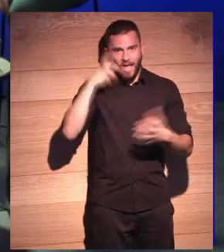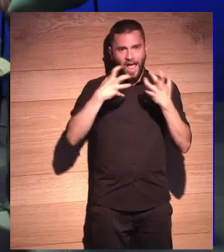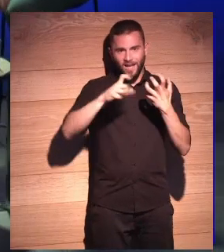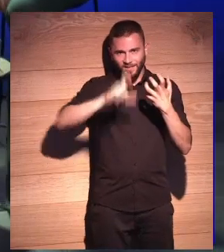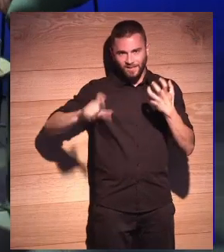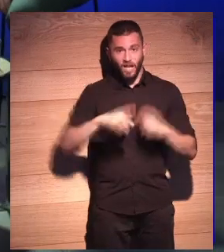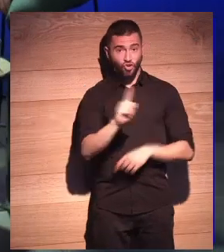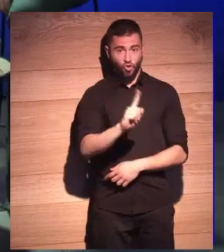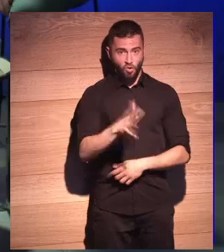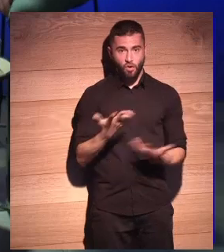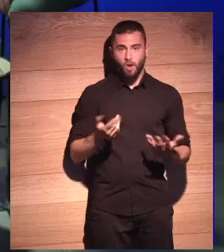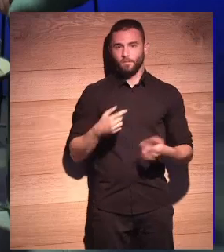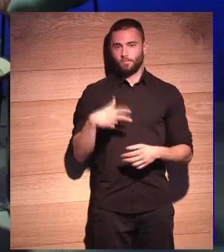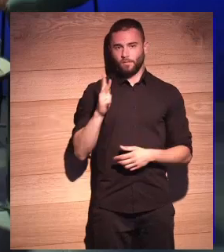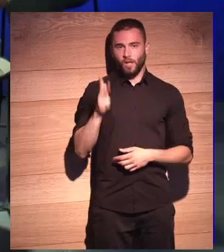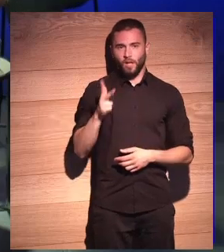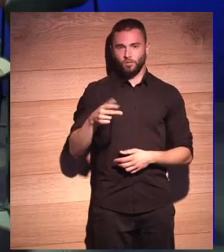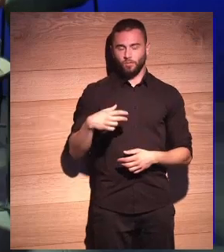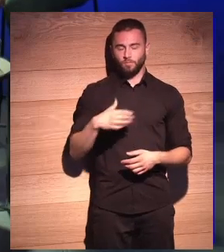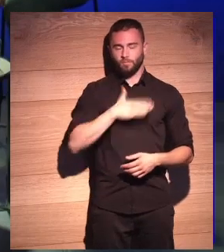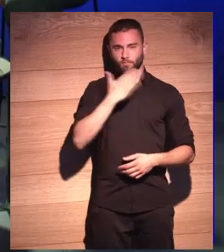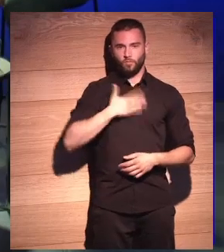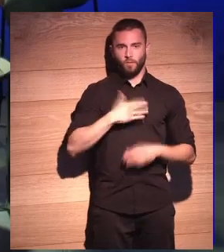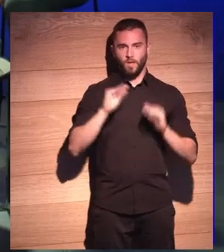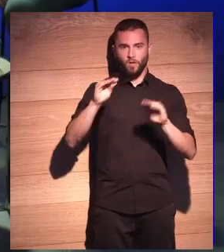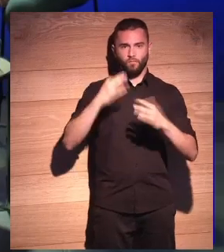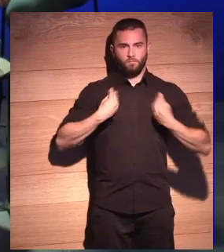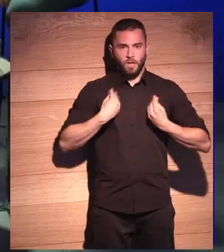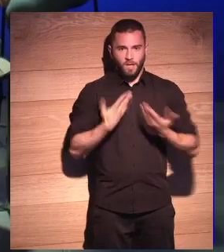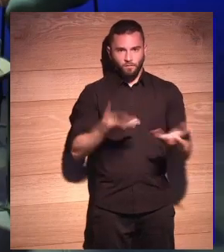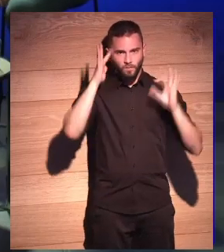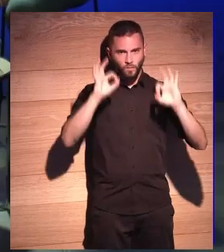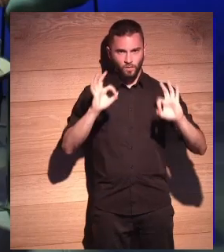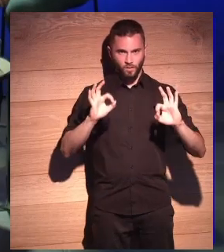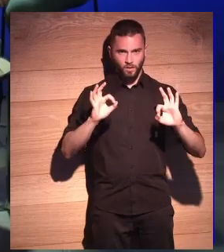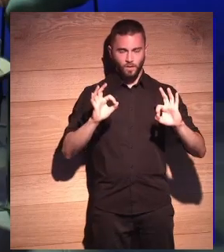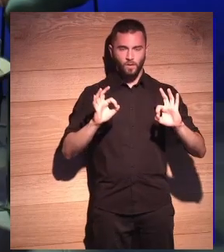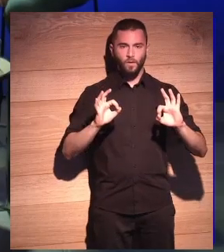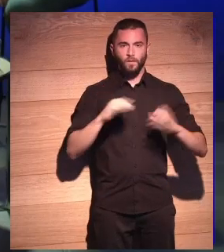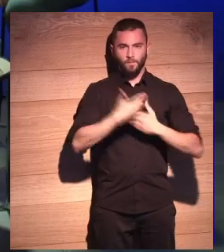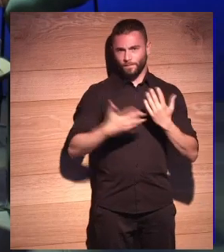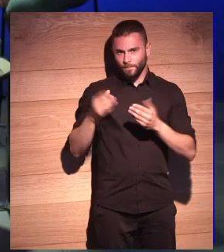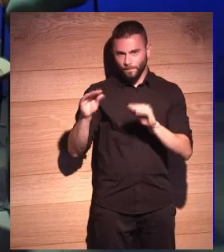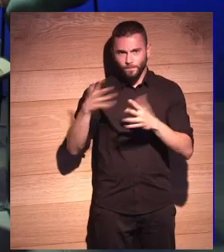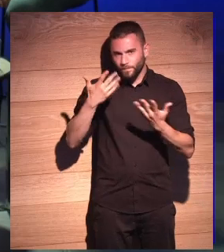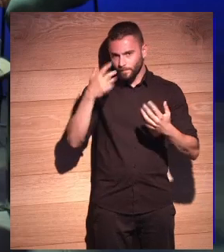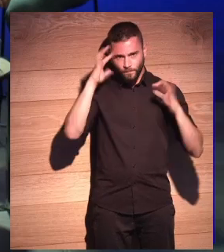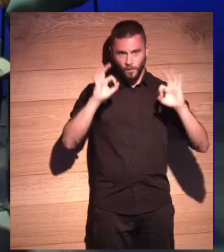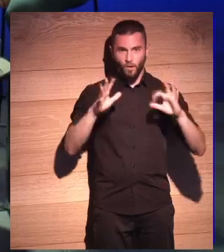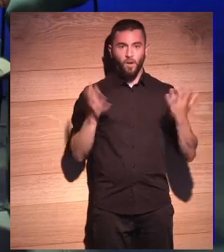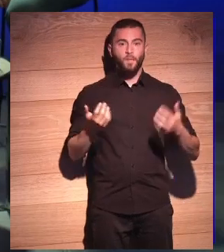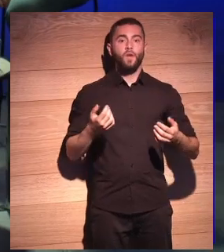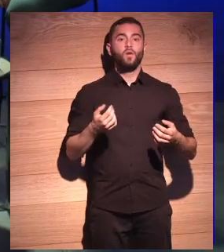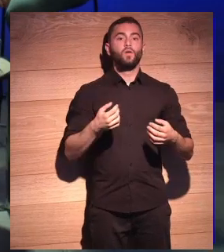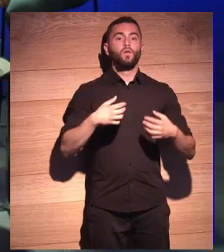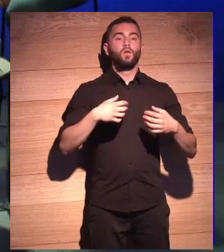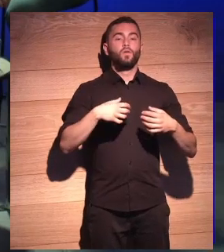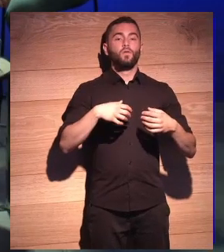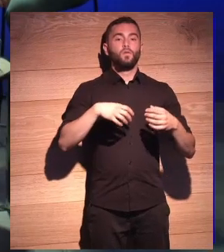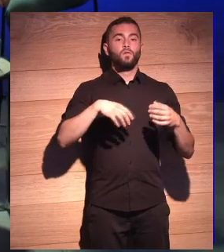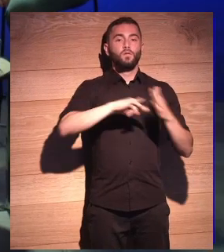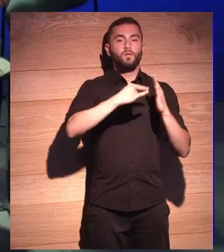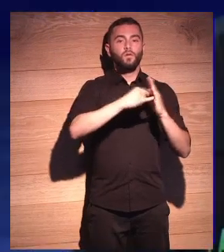artists were not artists. Of course, they can read from the intellectual property rights, and that's obvious. So there